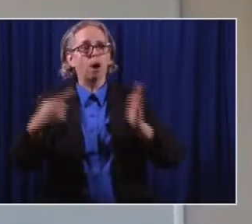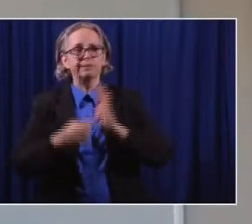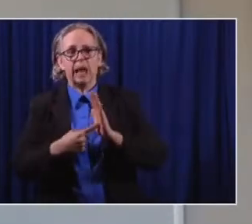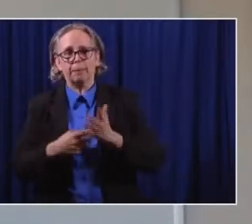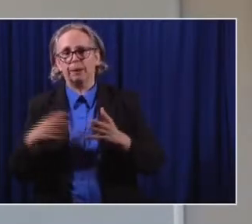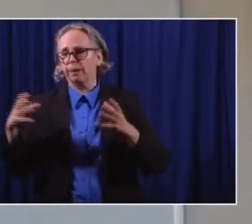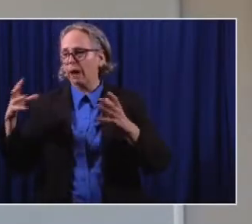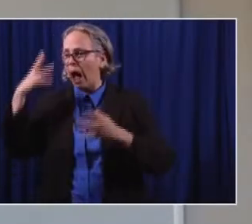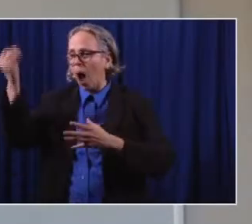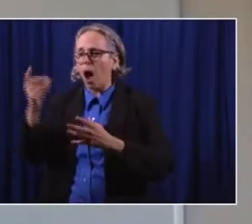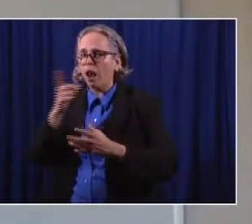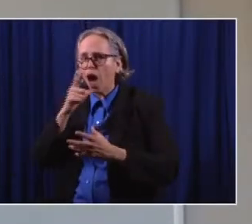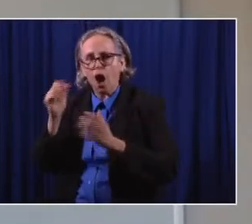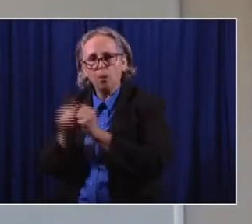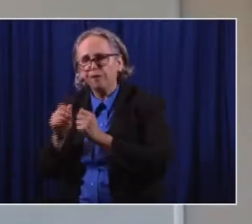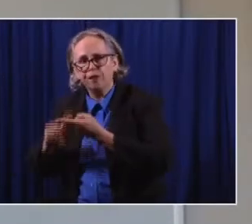gathering,